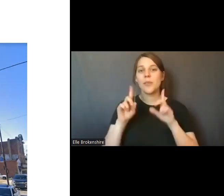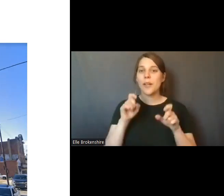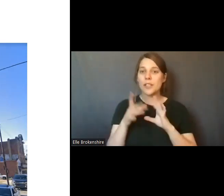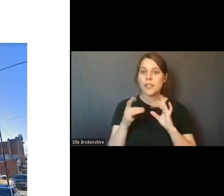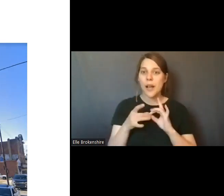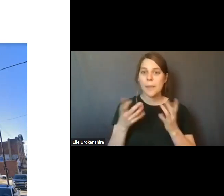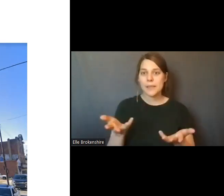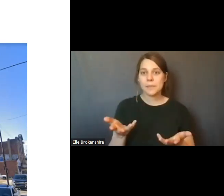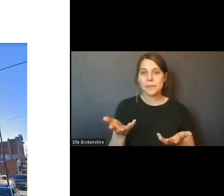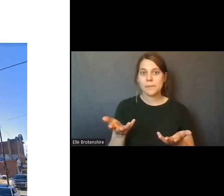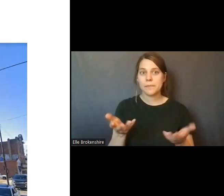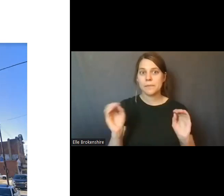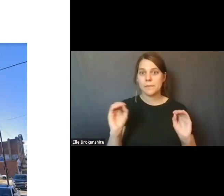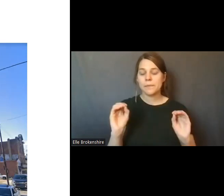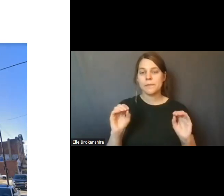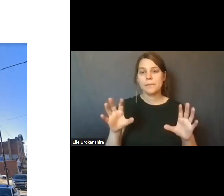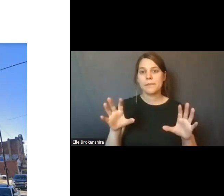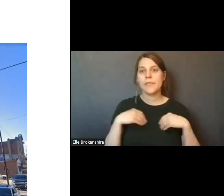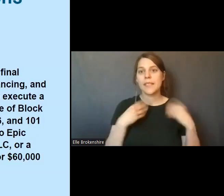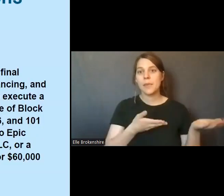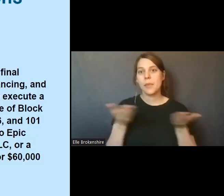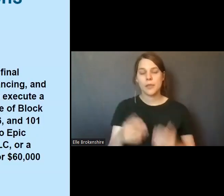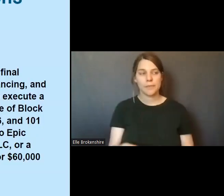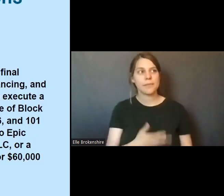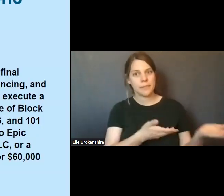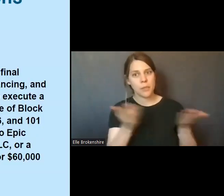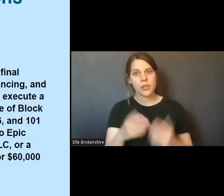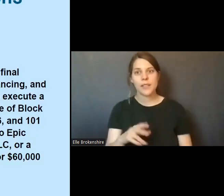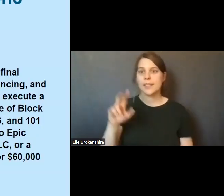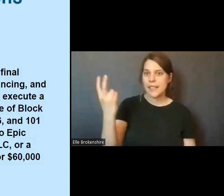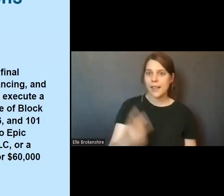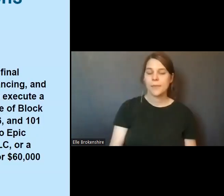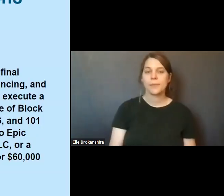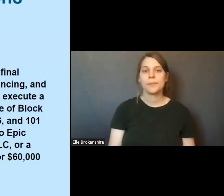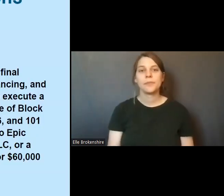I'd invite a motion to approve. So moved. Second.